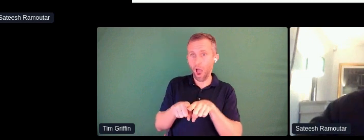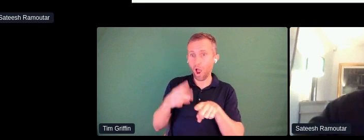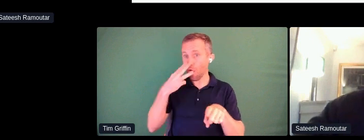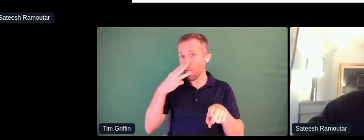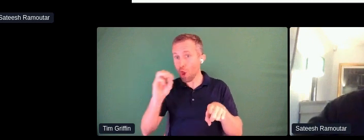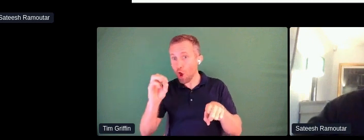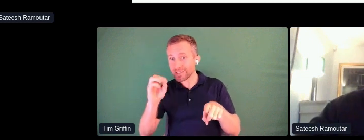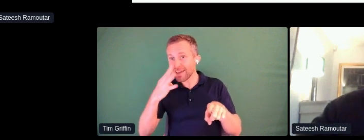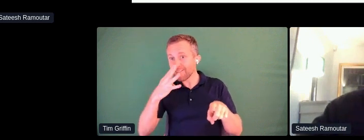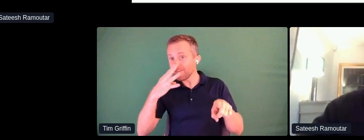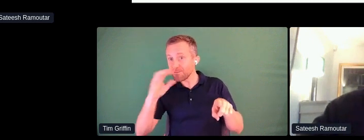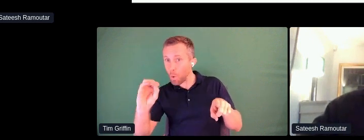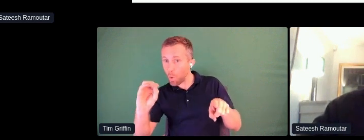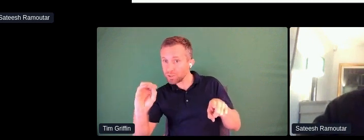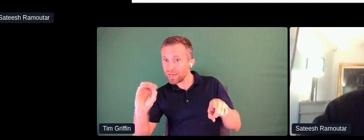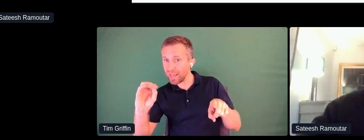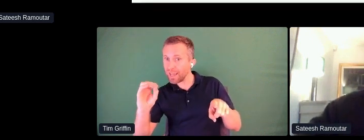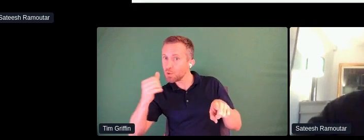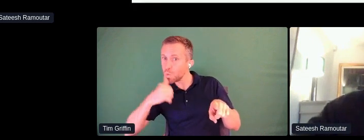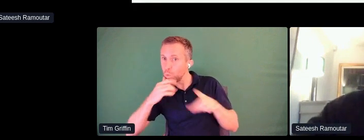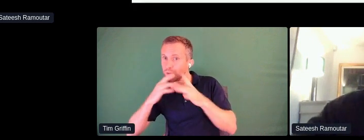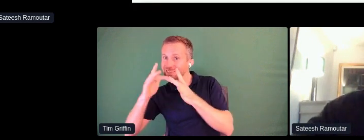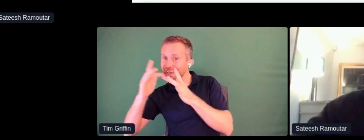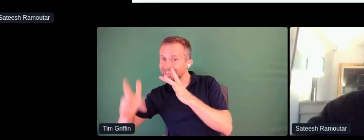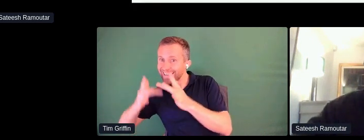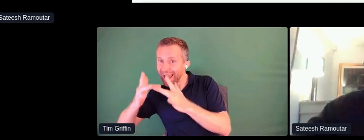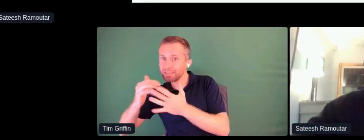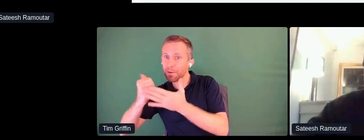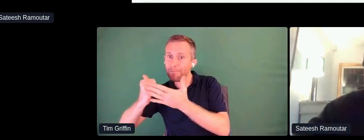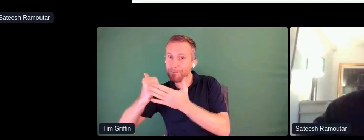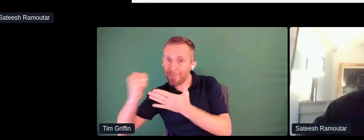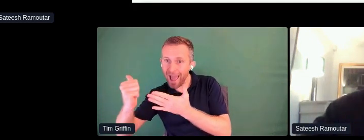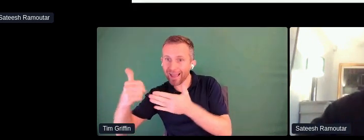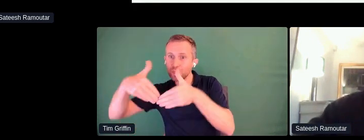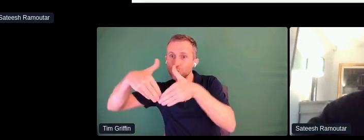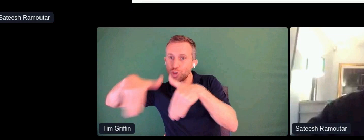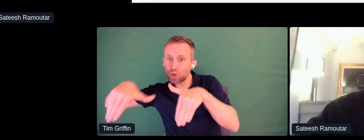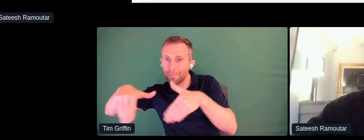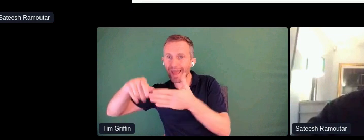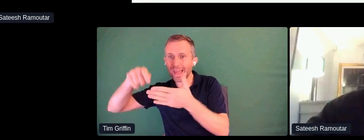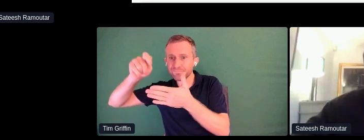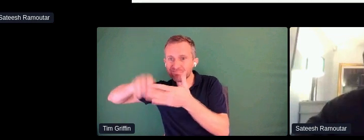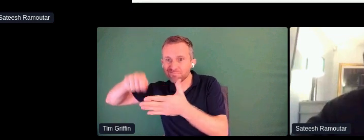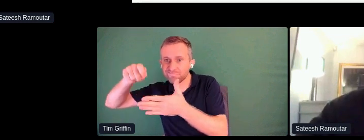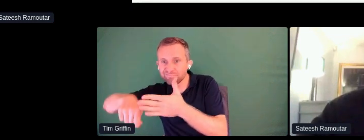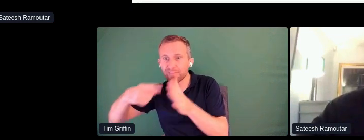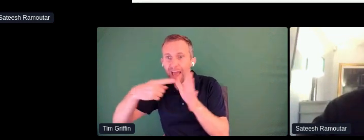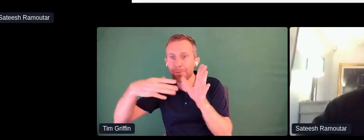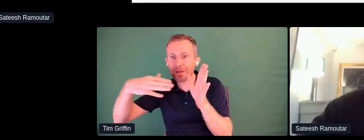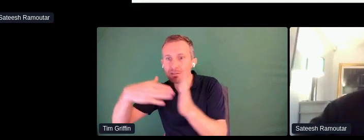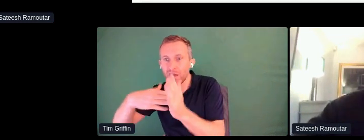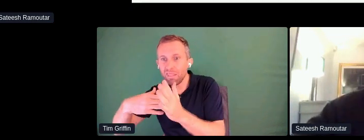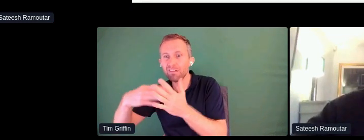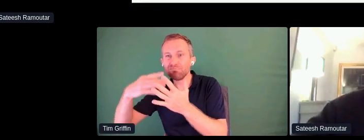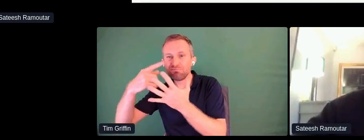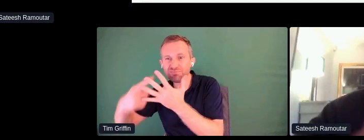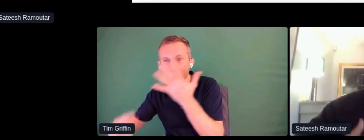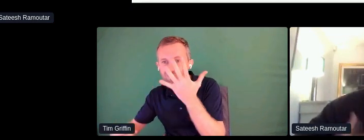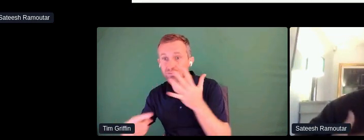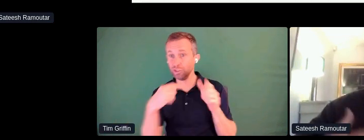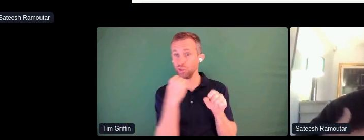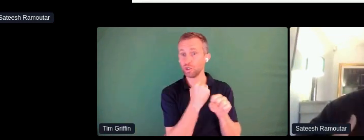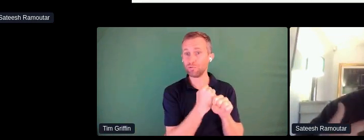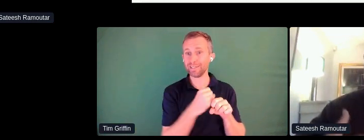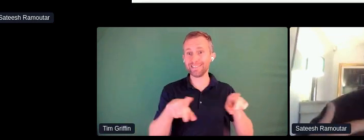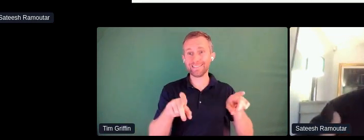online, he does his banking online, he does his entertainment online, he gets his services online. The